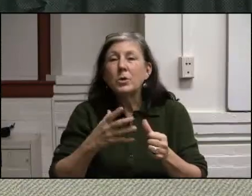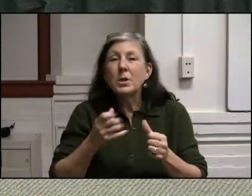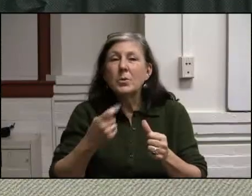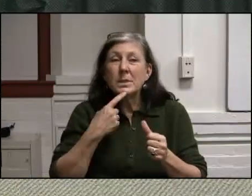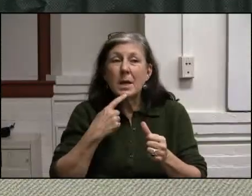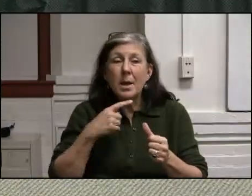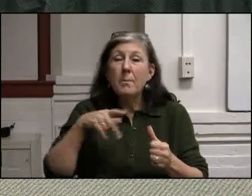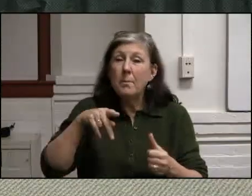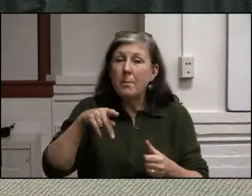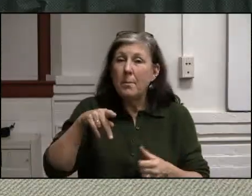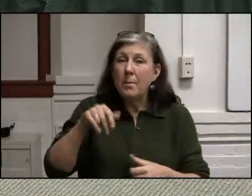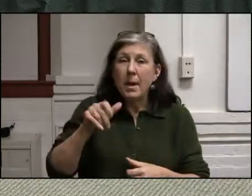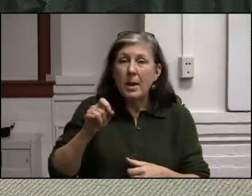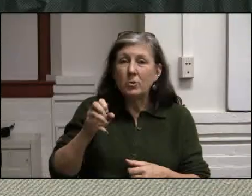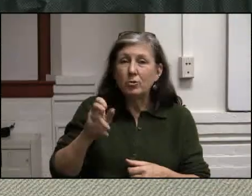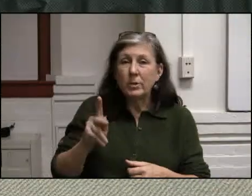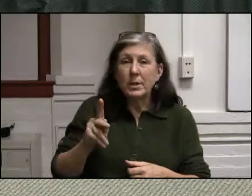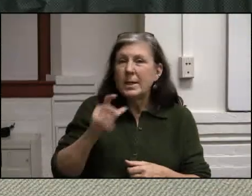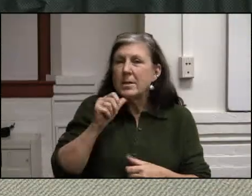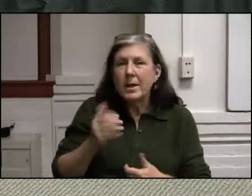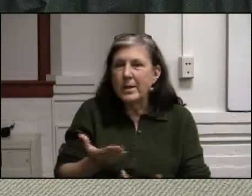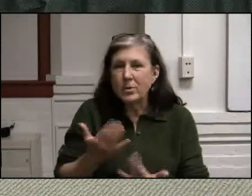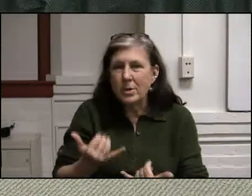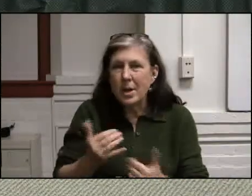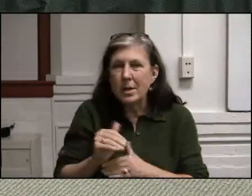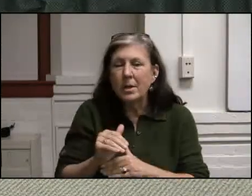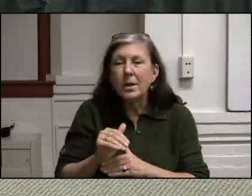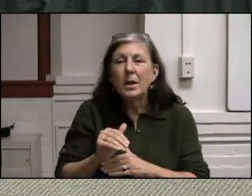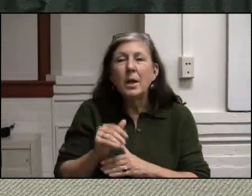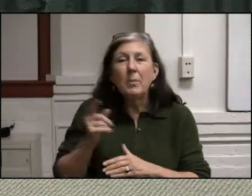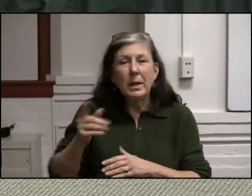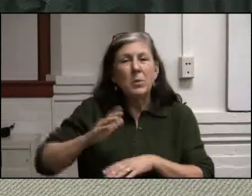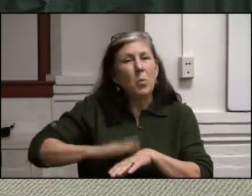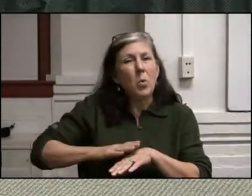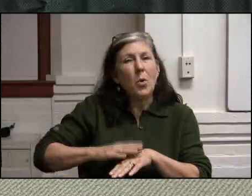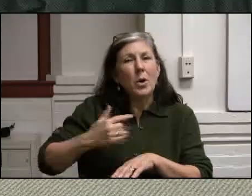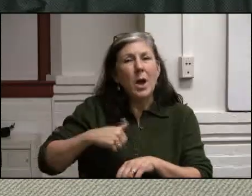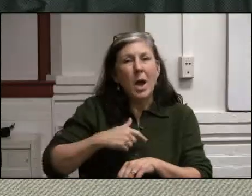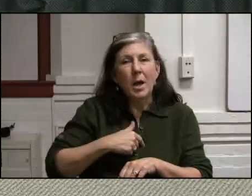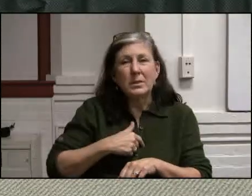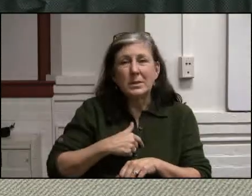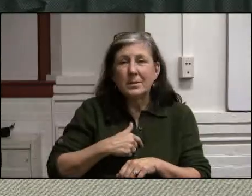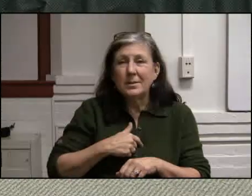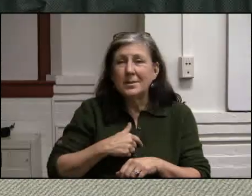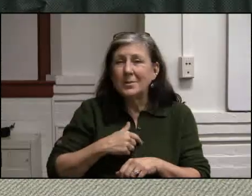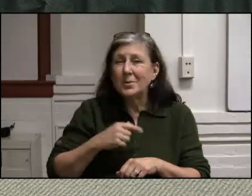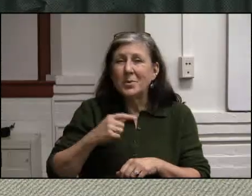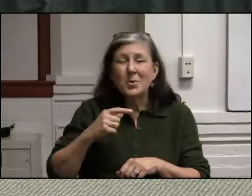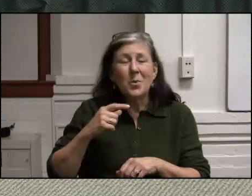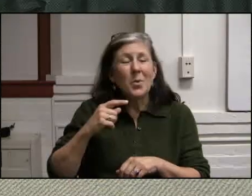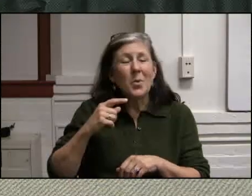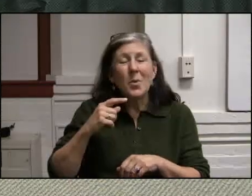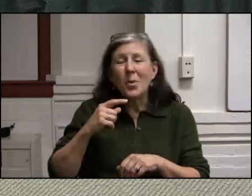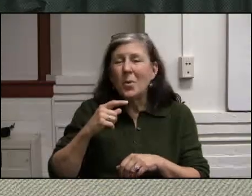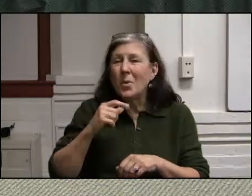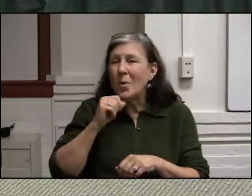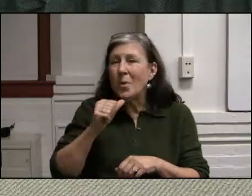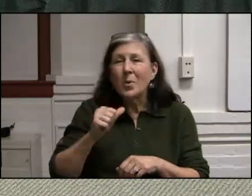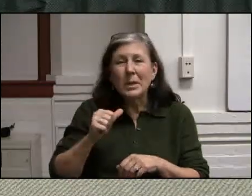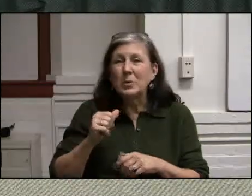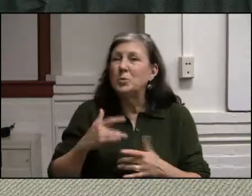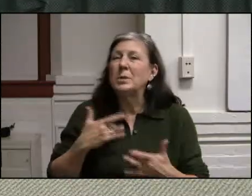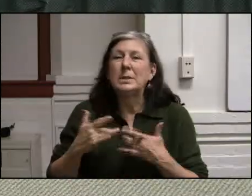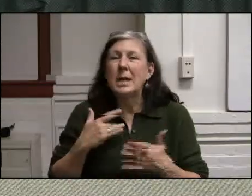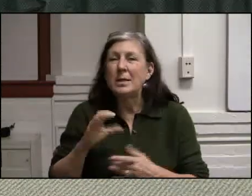he's not here, he did caution us in putting a lot of hopes in the CUD, just because there was something